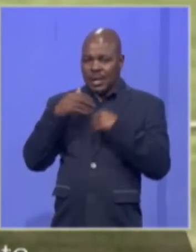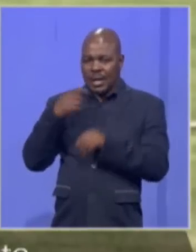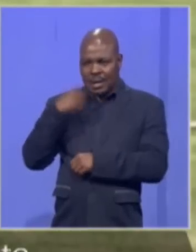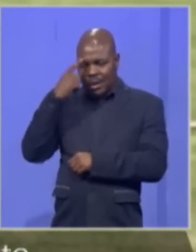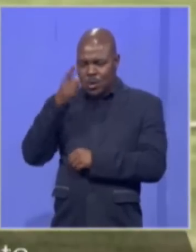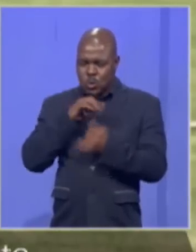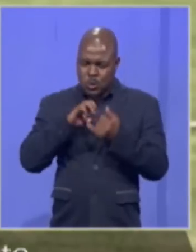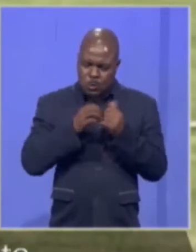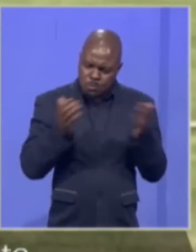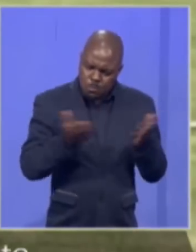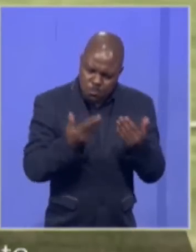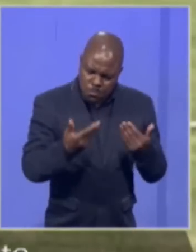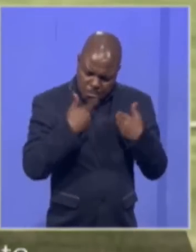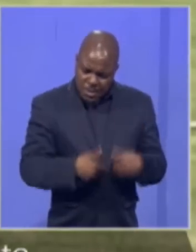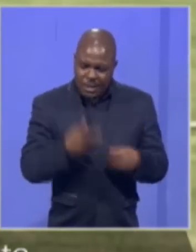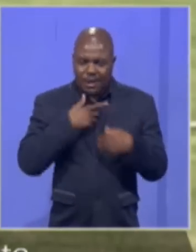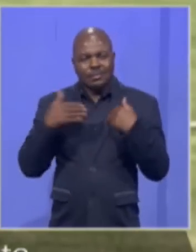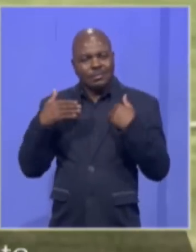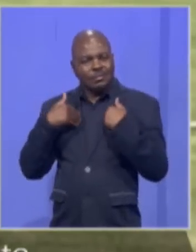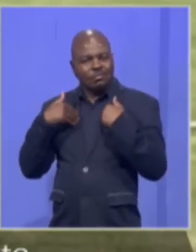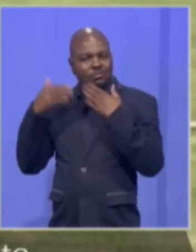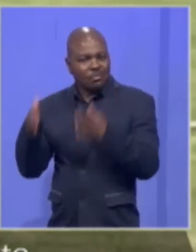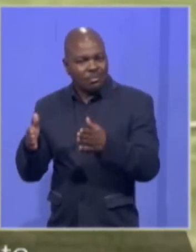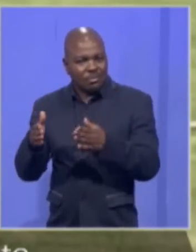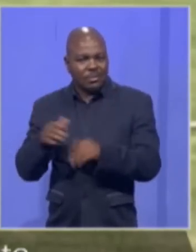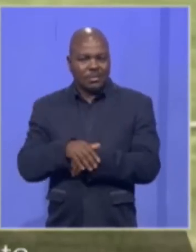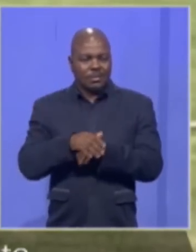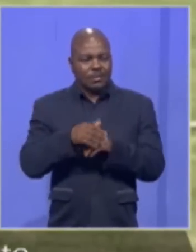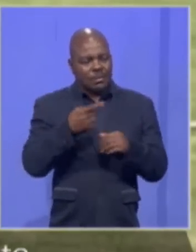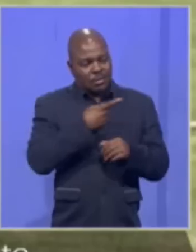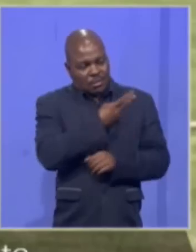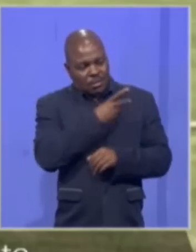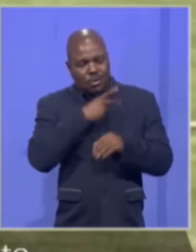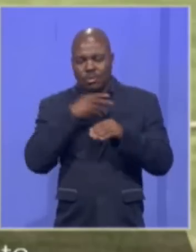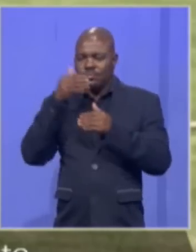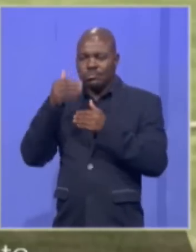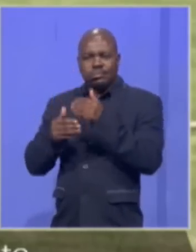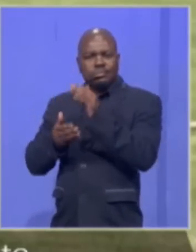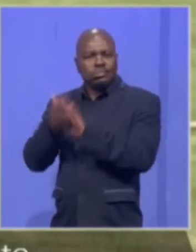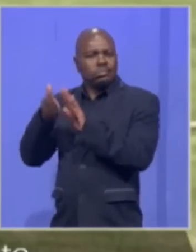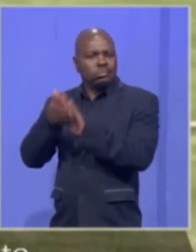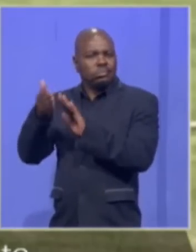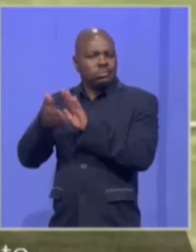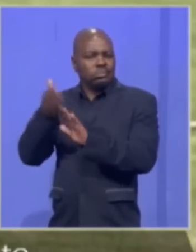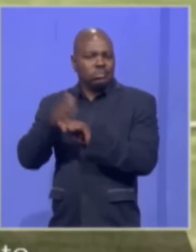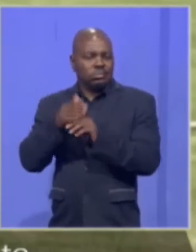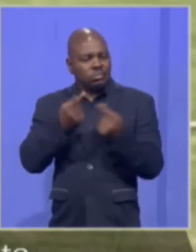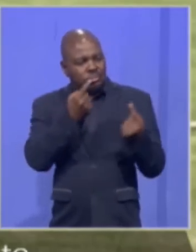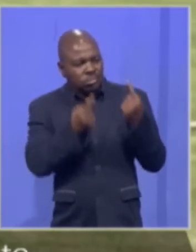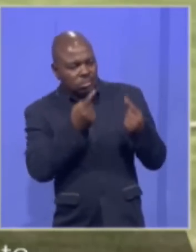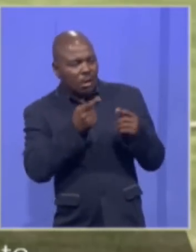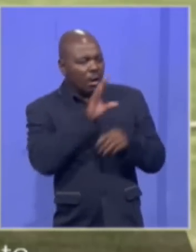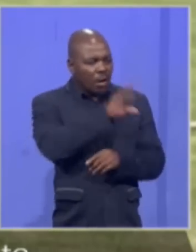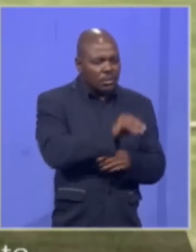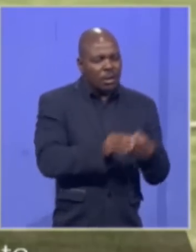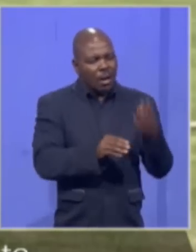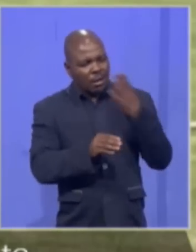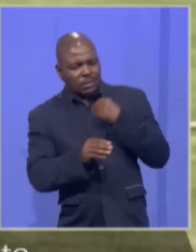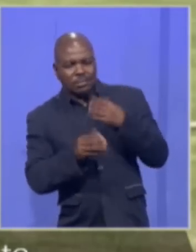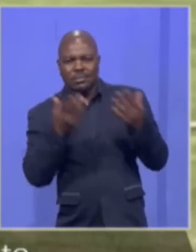pushed for me to start. And as we grew together as umpires, we would ask each other questions